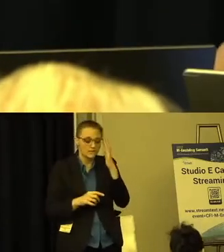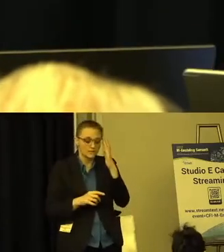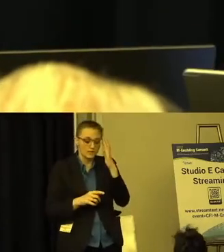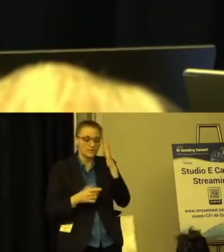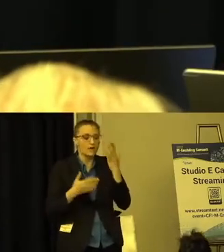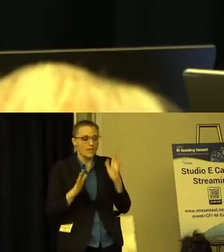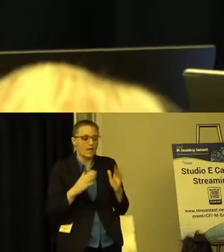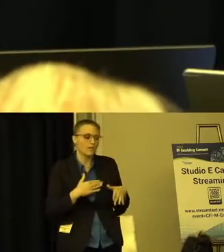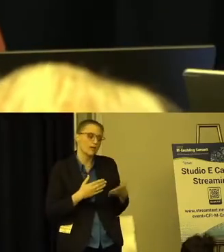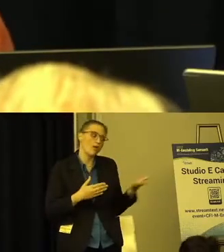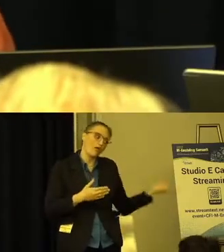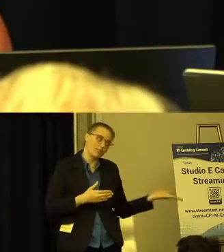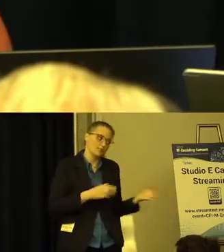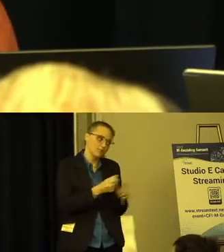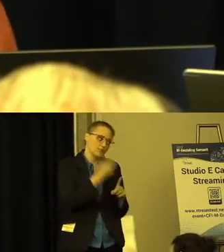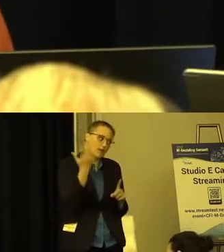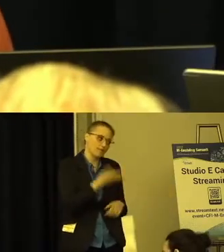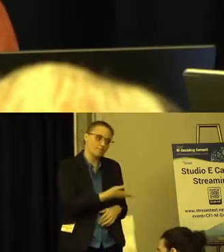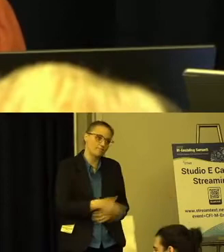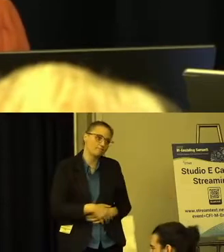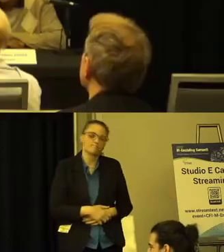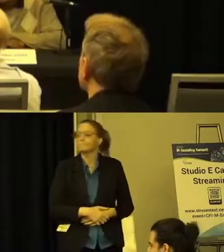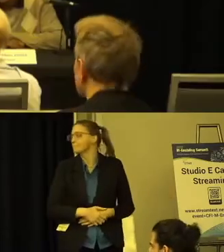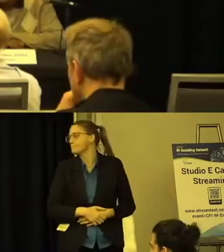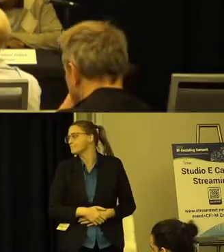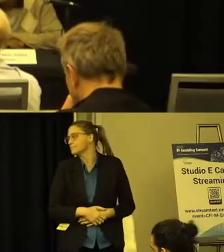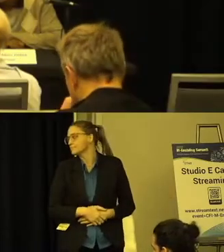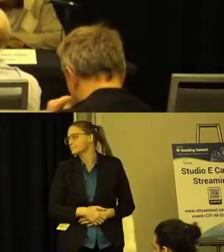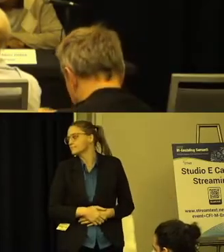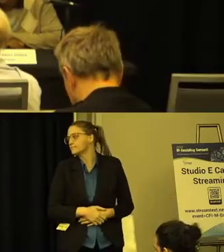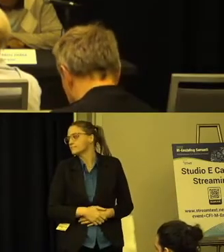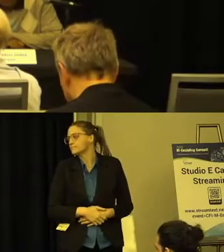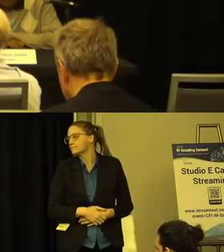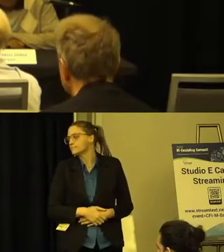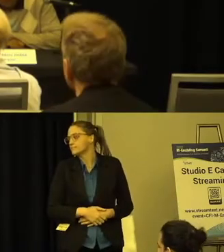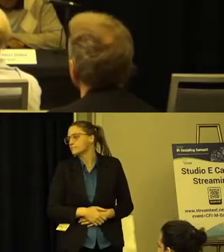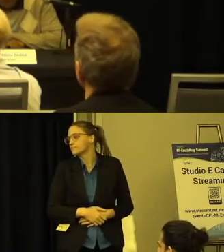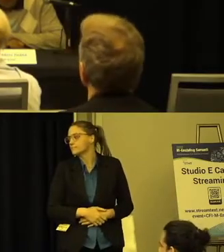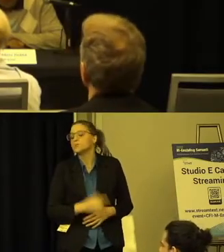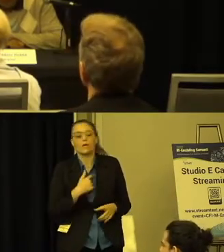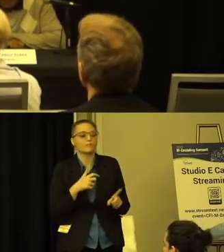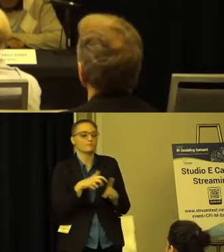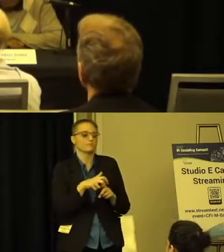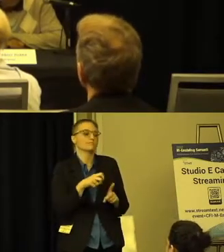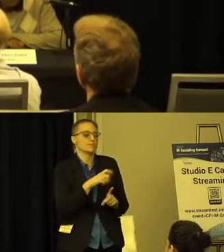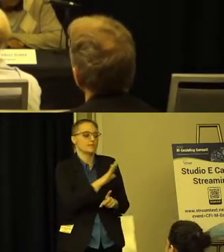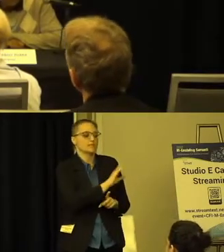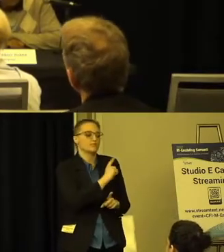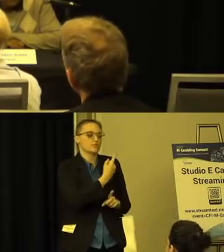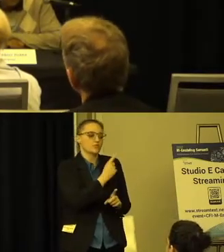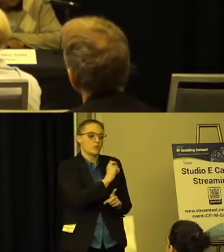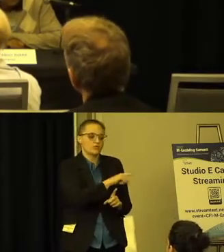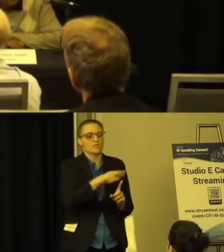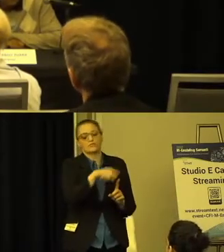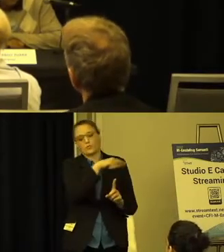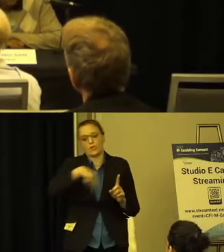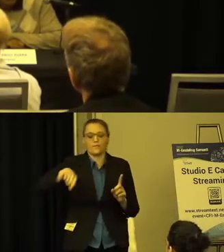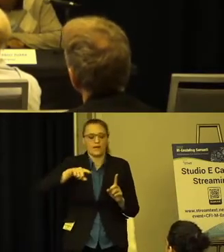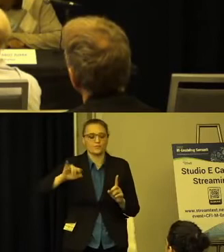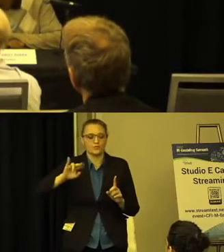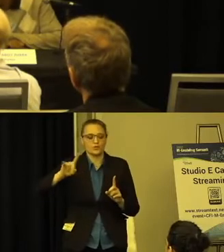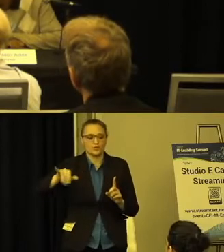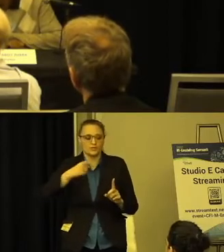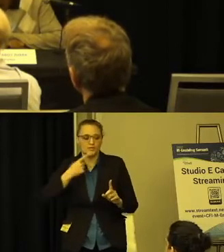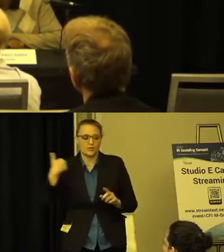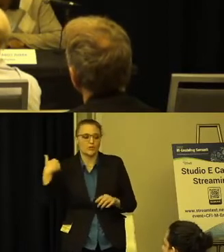my colleague to expand. Okay. So I'll pick off from Shadi's original question and maybe circle back to what Judy was saying. You started